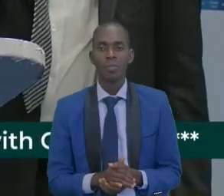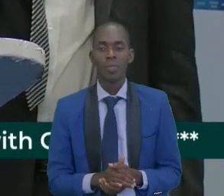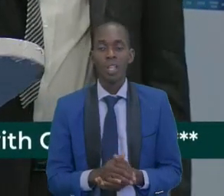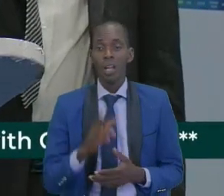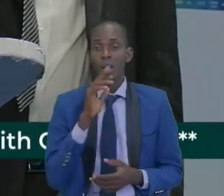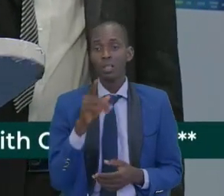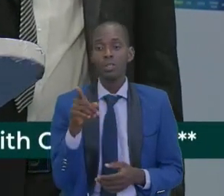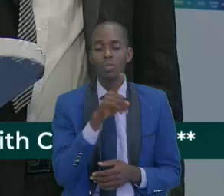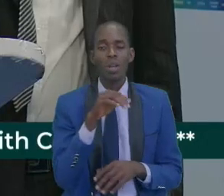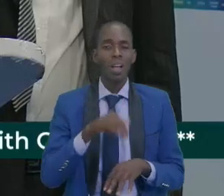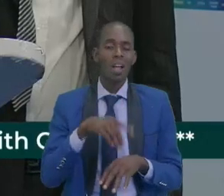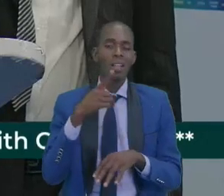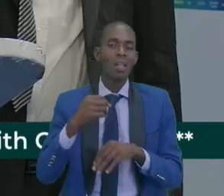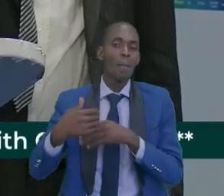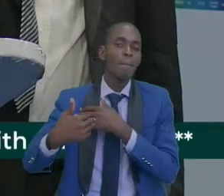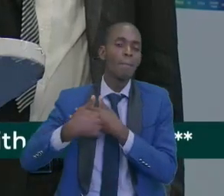the back.